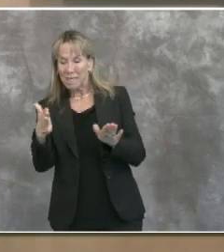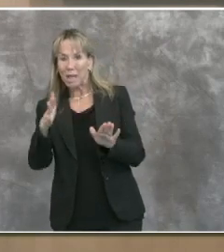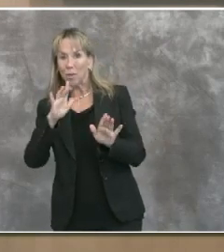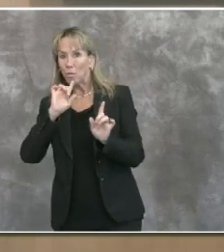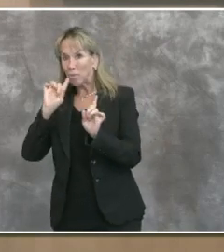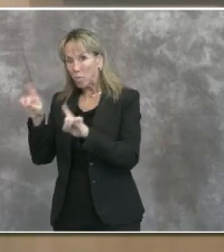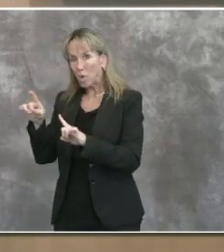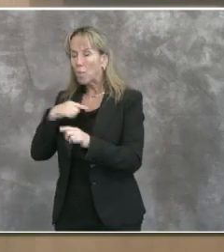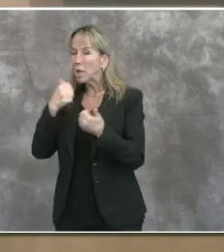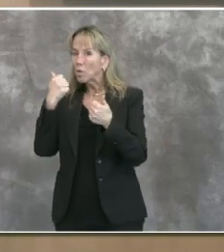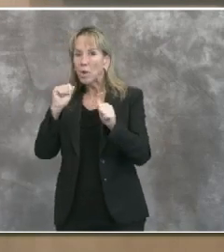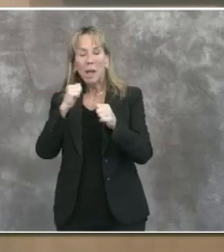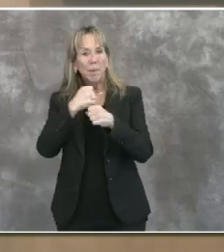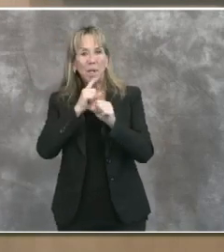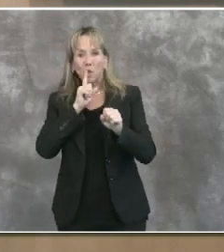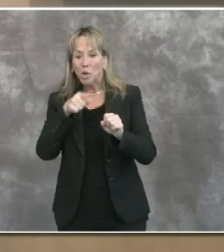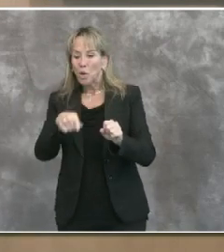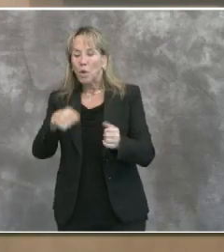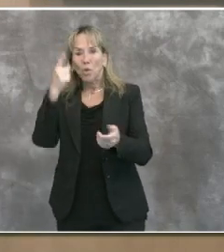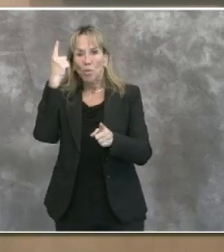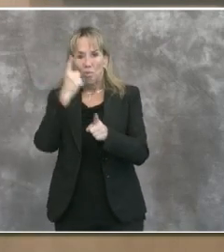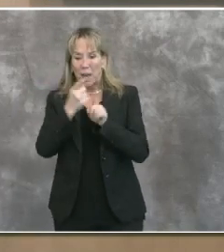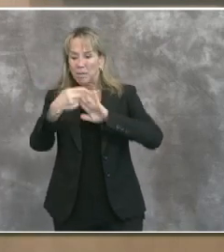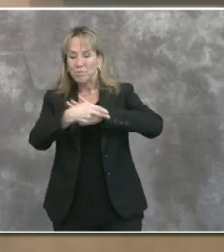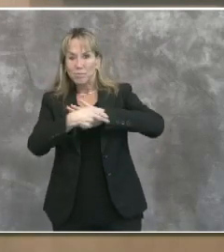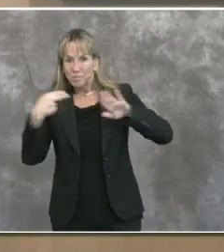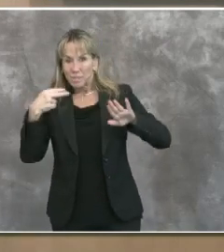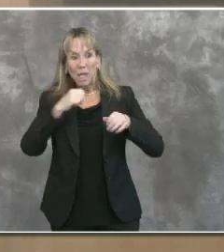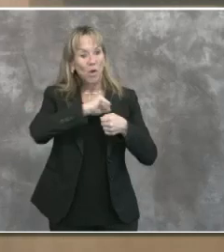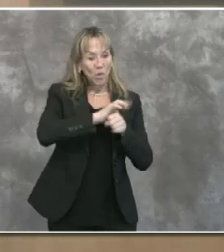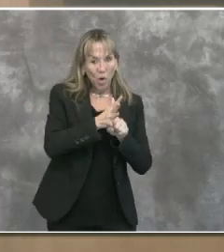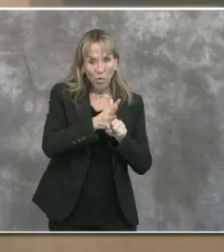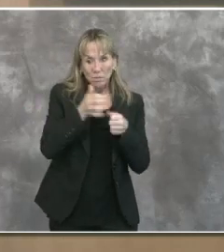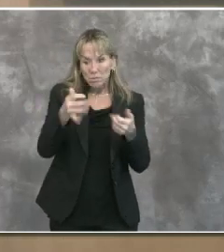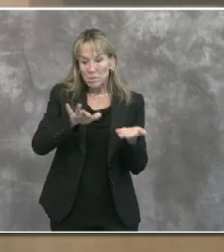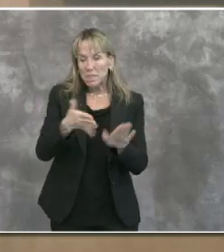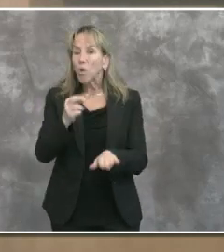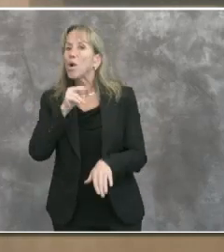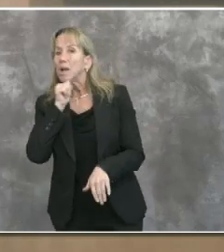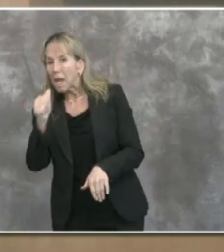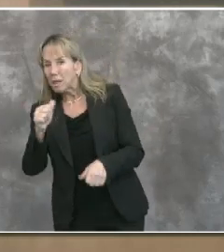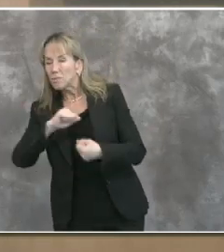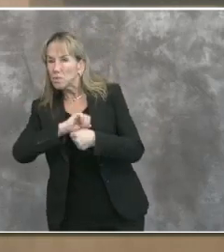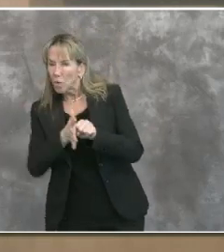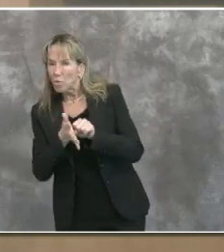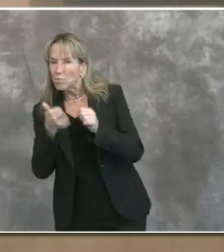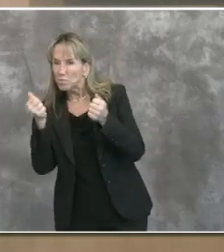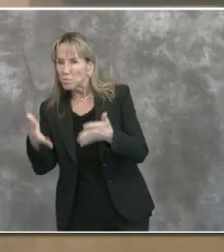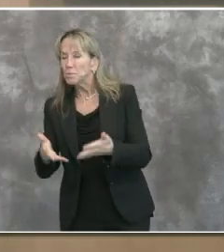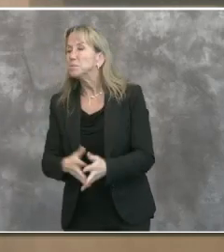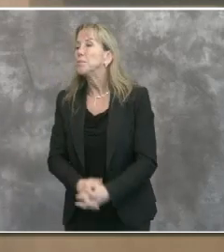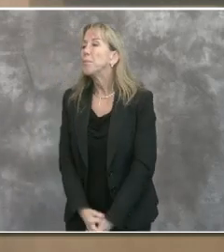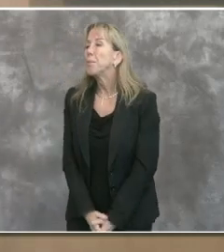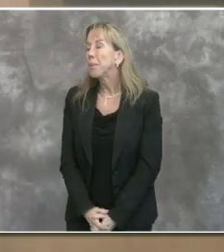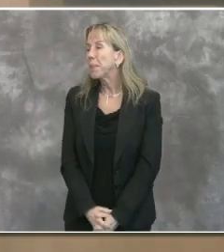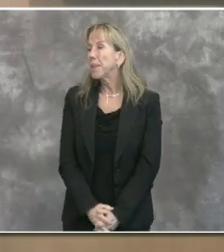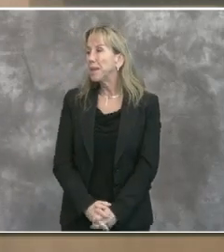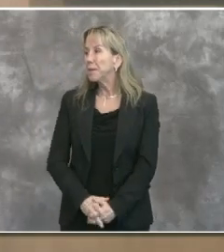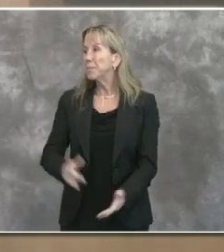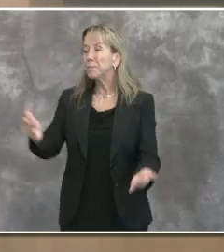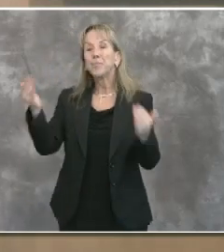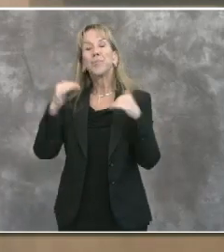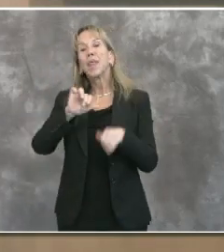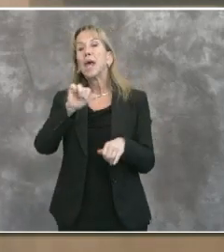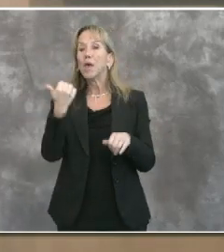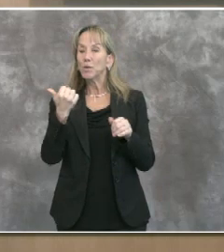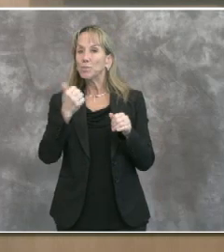sure that we're correctly assigning it either as COVID-related or not COVID-related. All right, thank you. And this one is from Jesse from